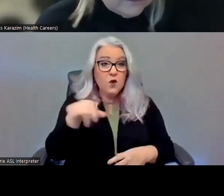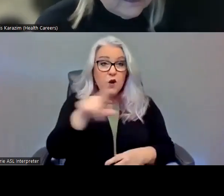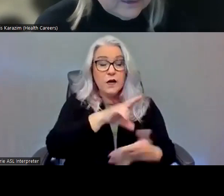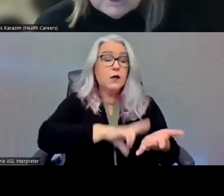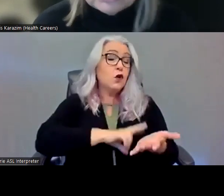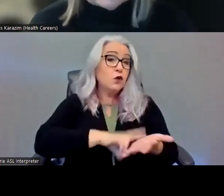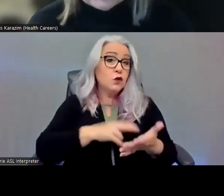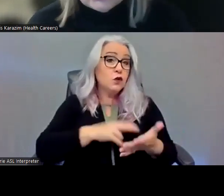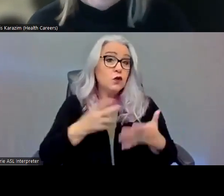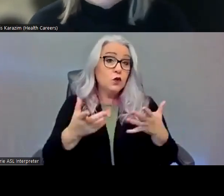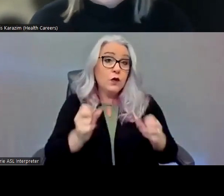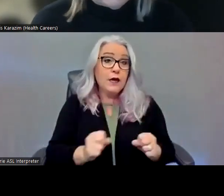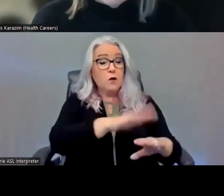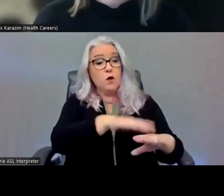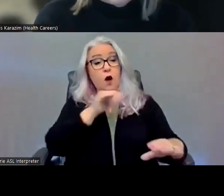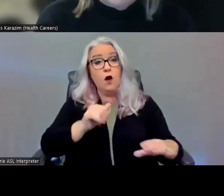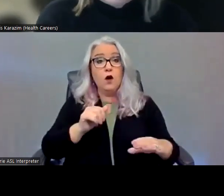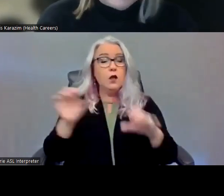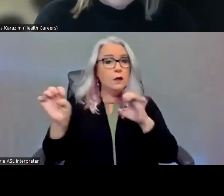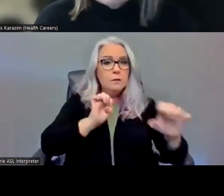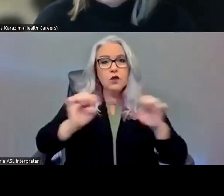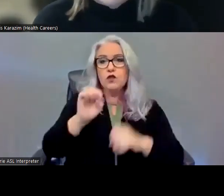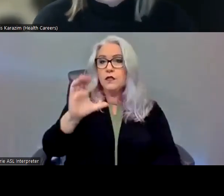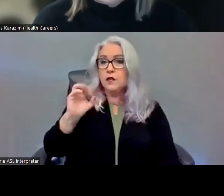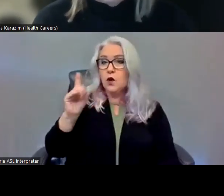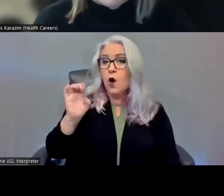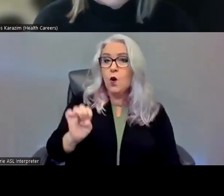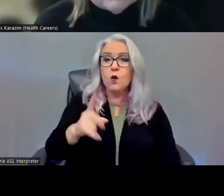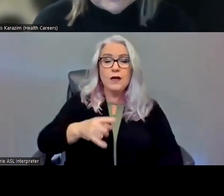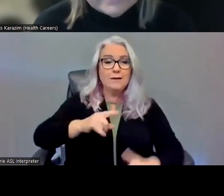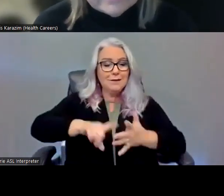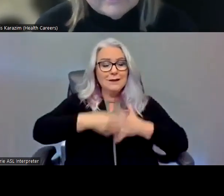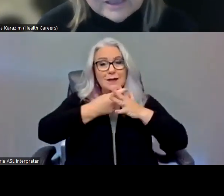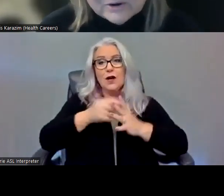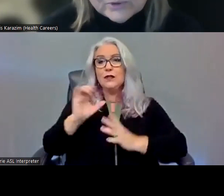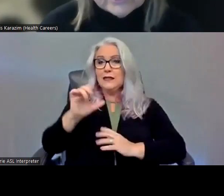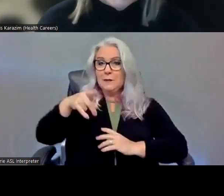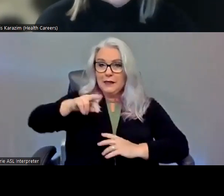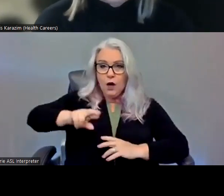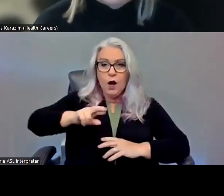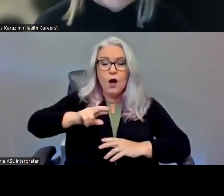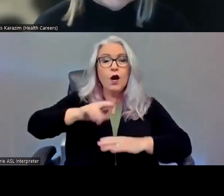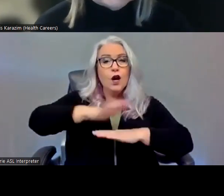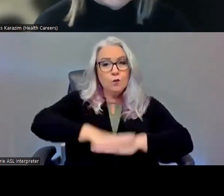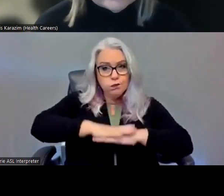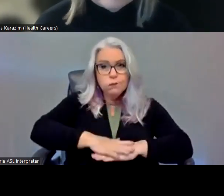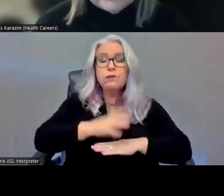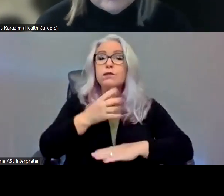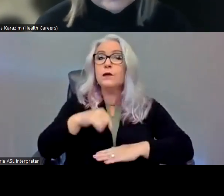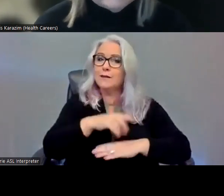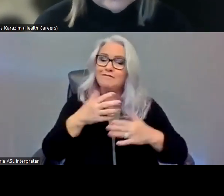call an emergent code and start CPR. But it is important for any healthcare worker working with patients